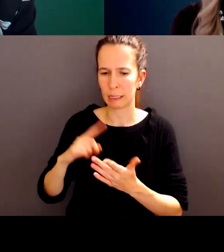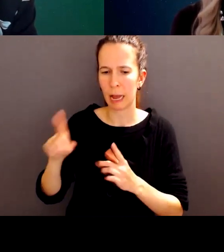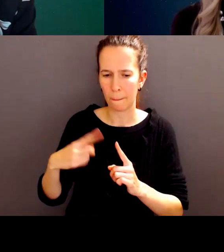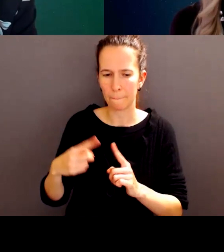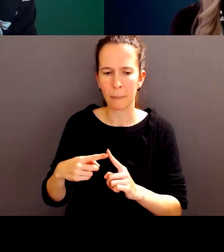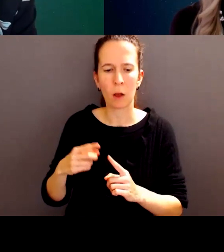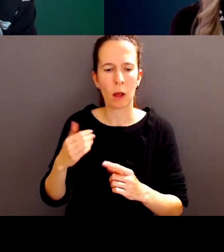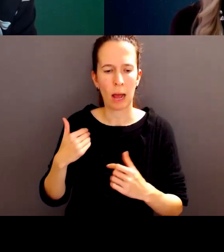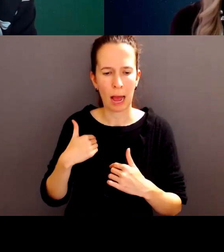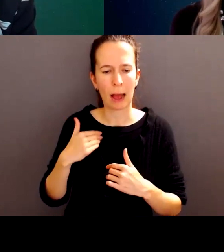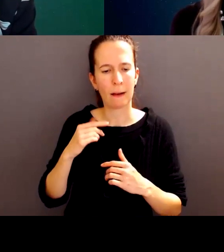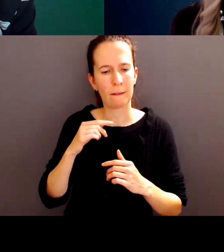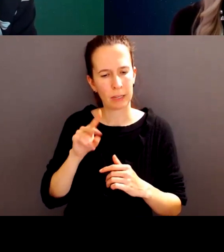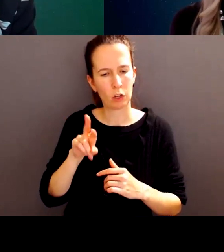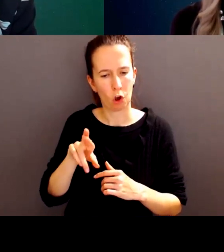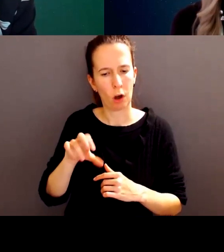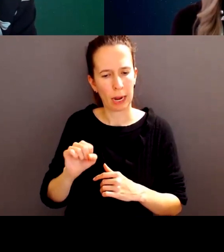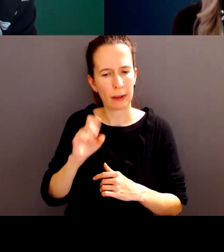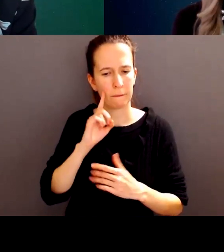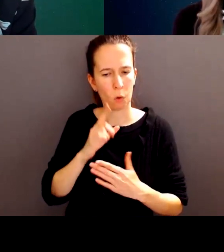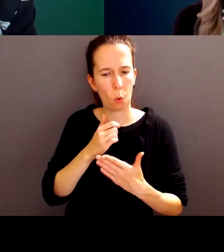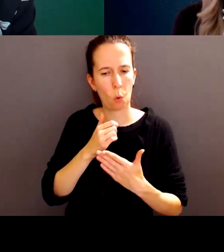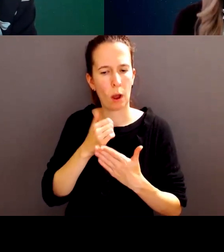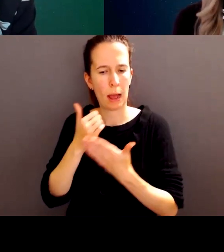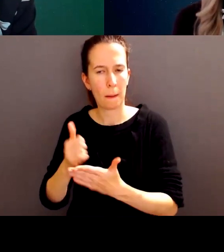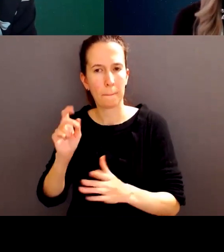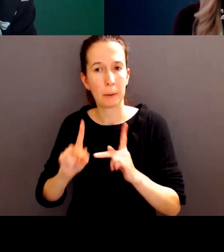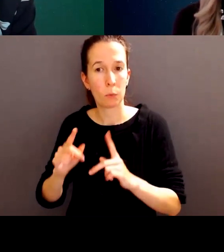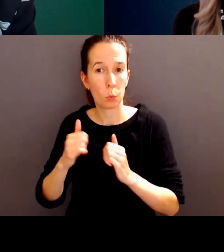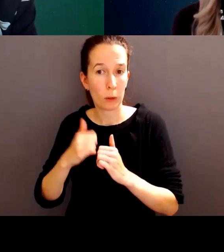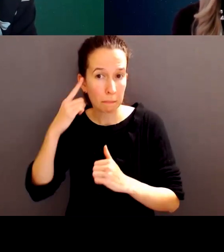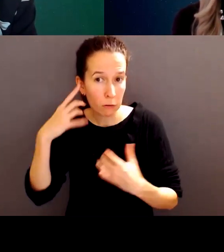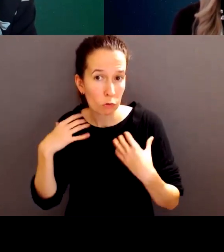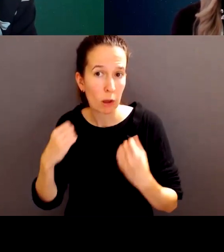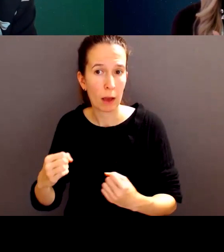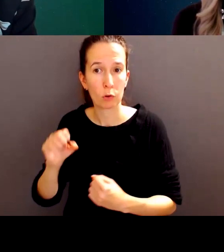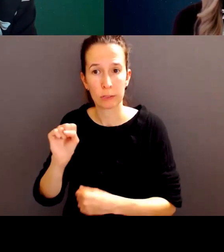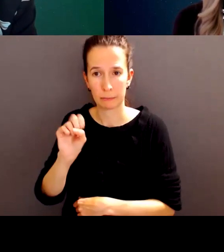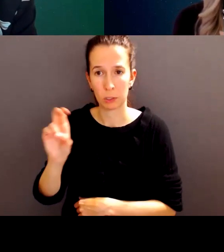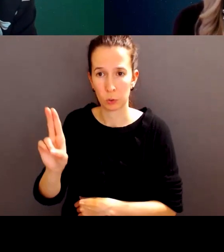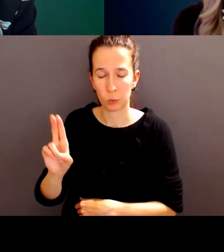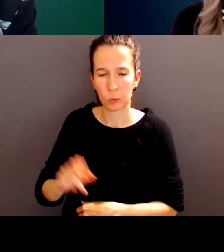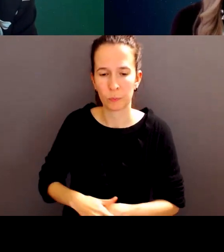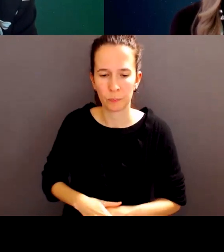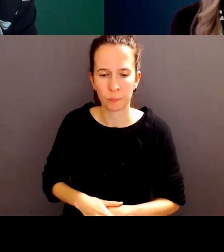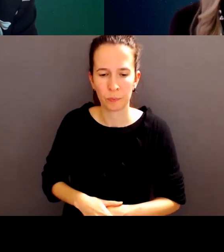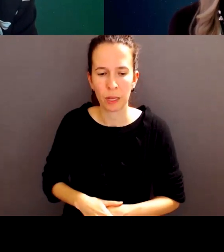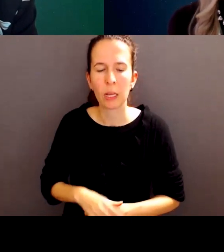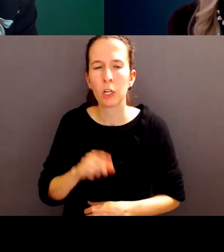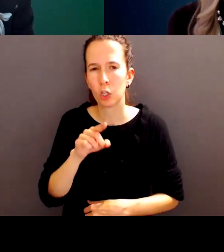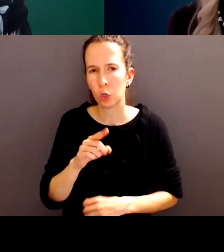health or substance use issues as well. So thank you for that. You mentioned the acceptability of VRE as